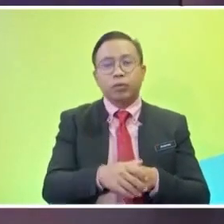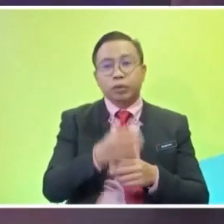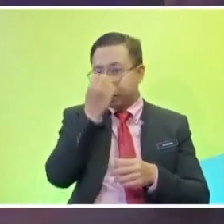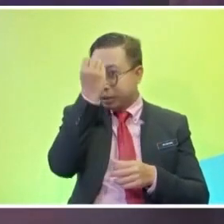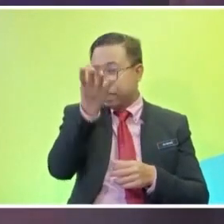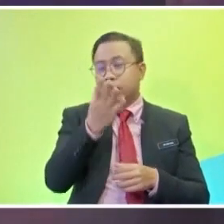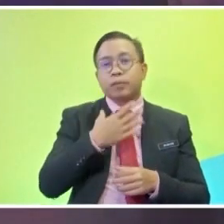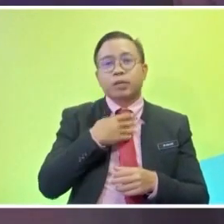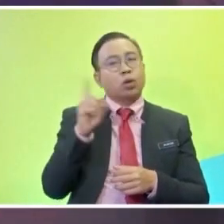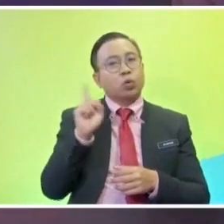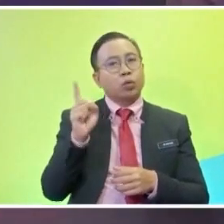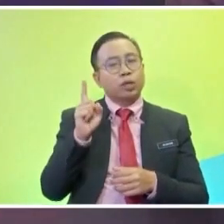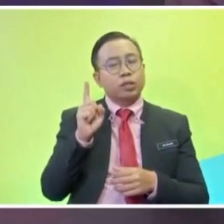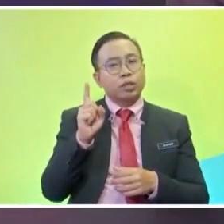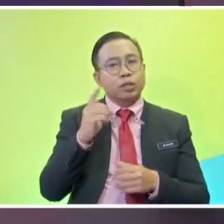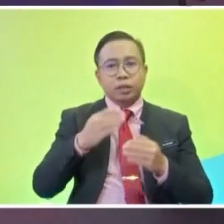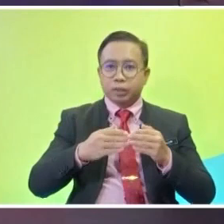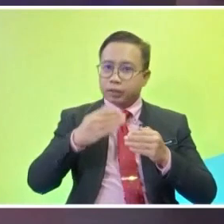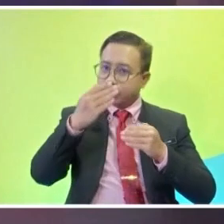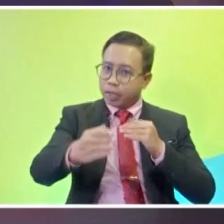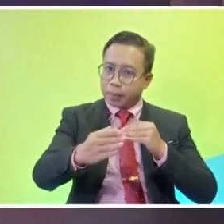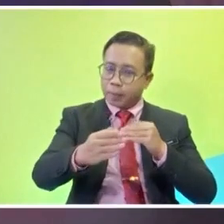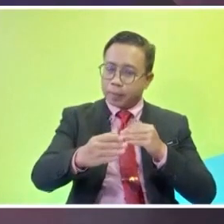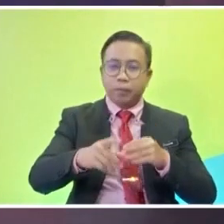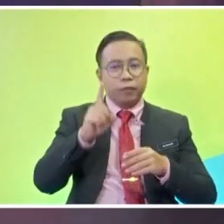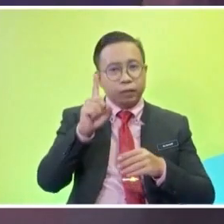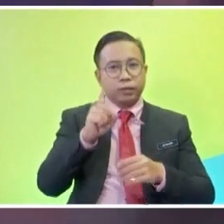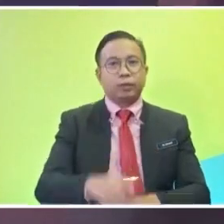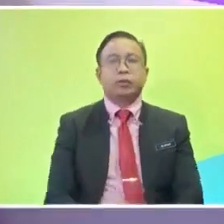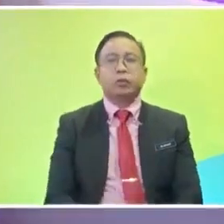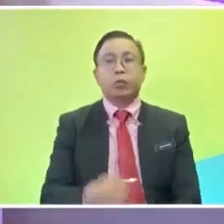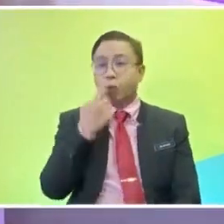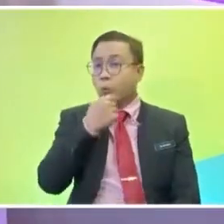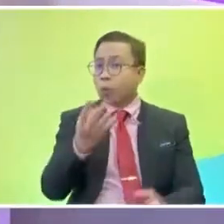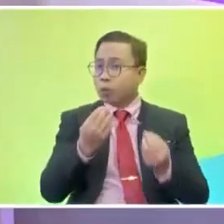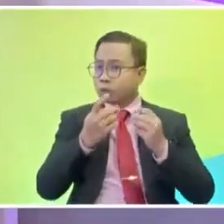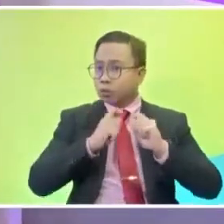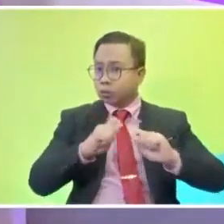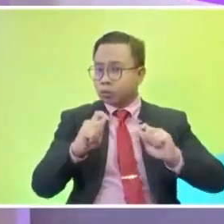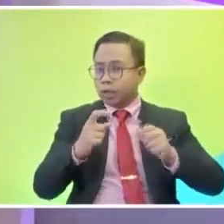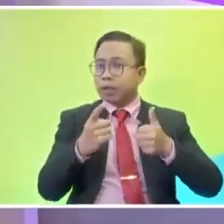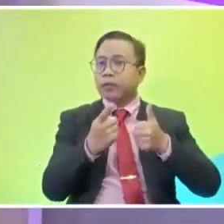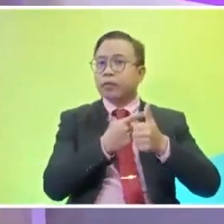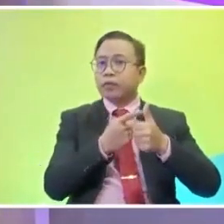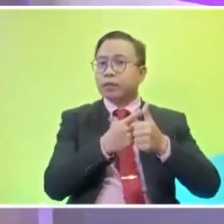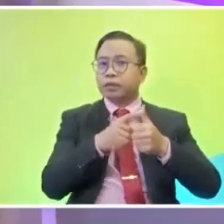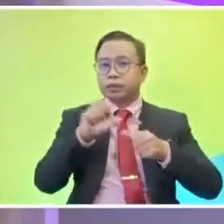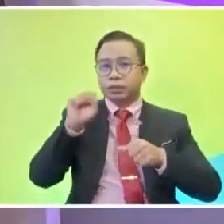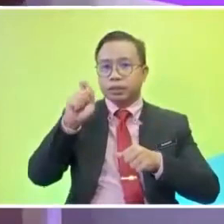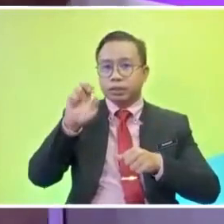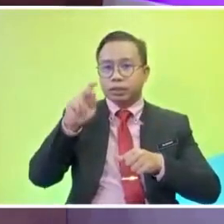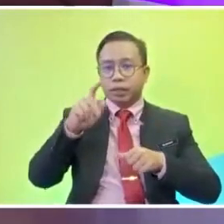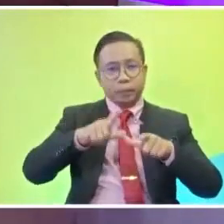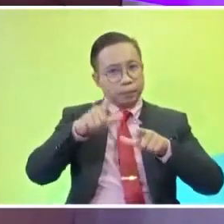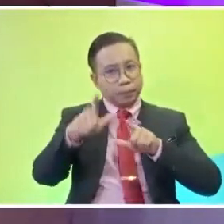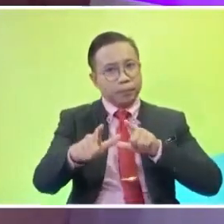tell me which steps come first. Okay. Who would like to try and give me the first step? You can raise your hand. Who would like to